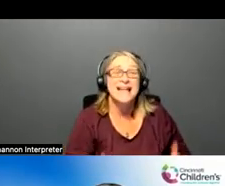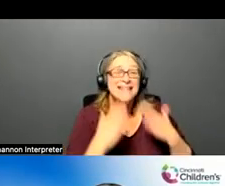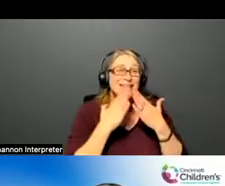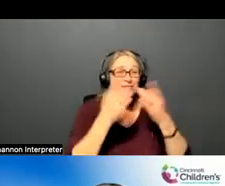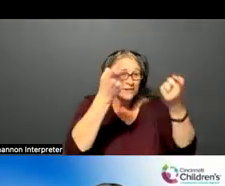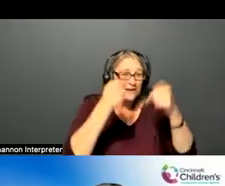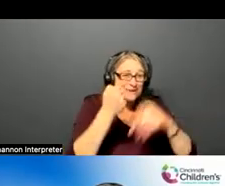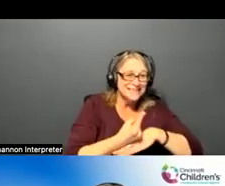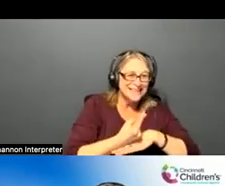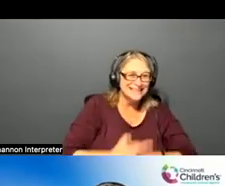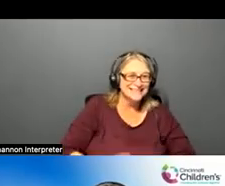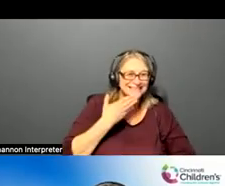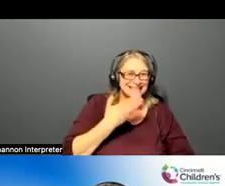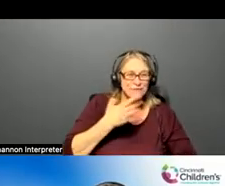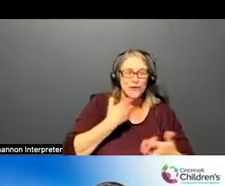today.